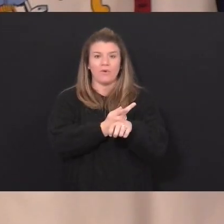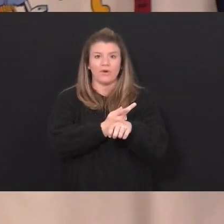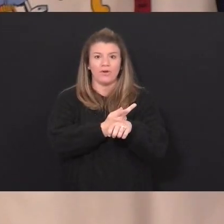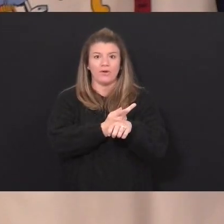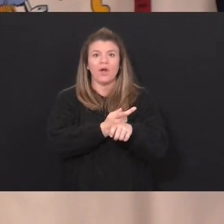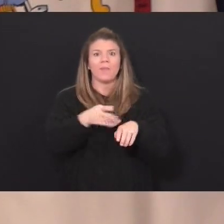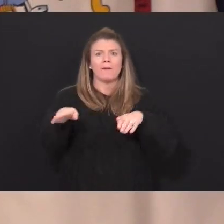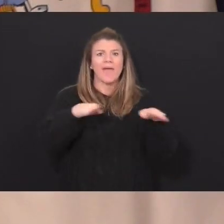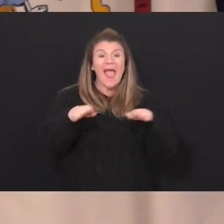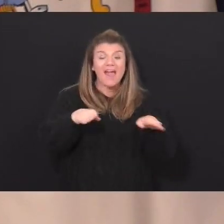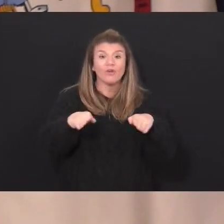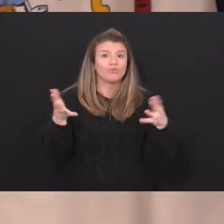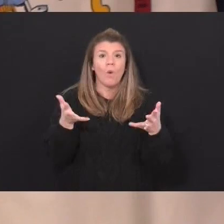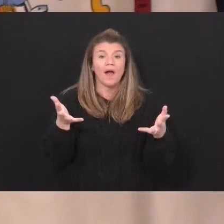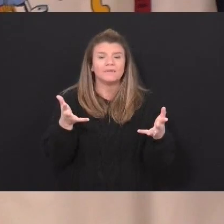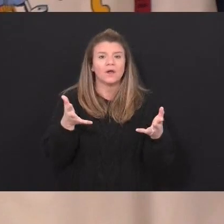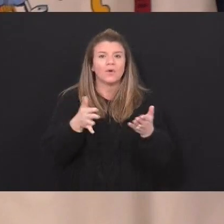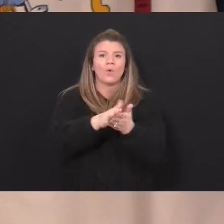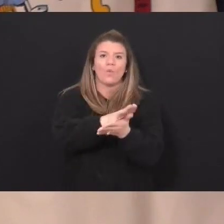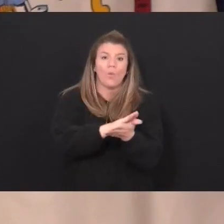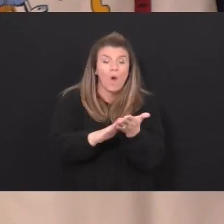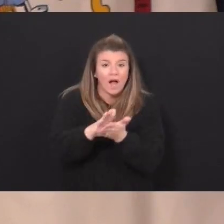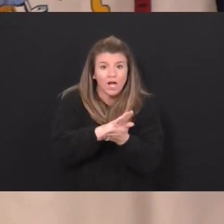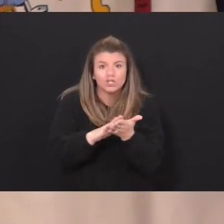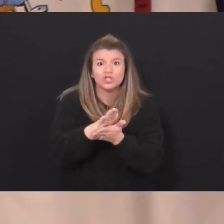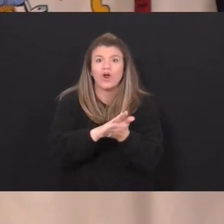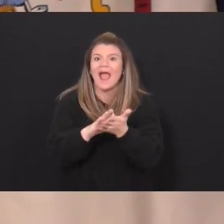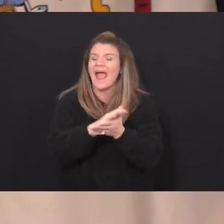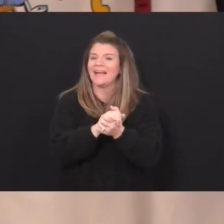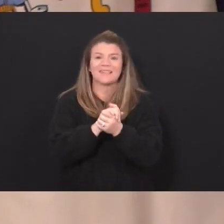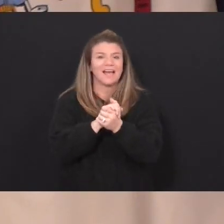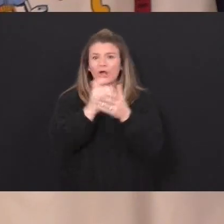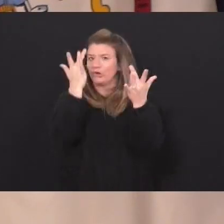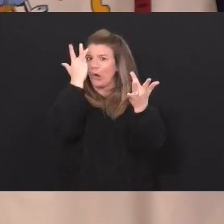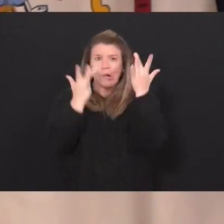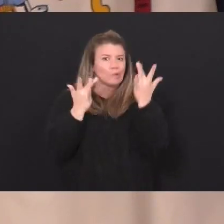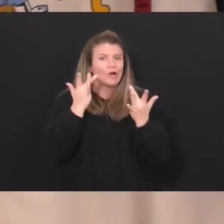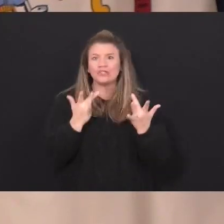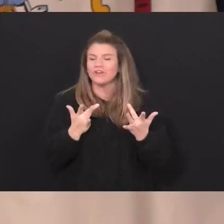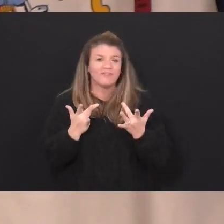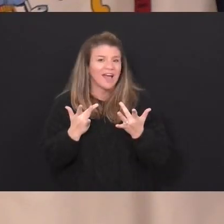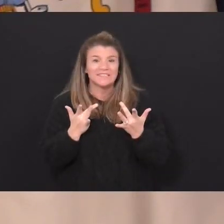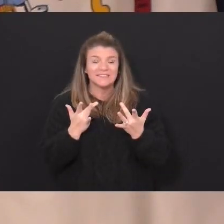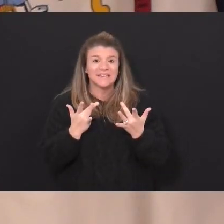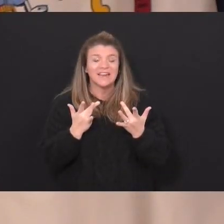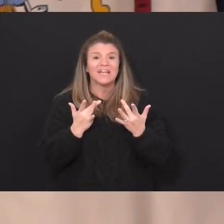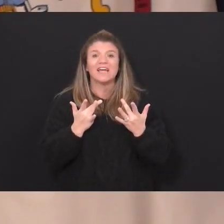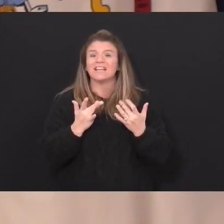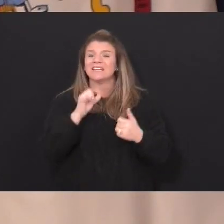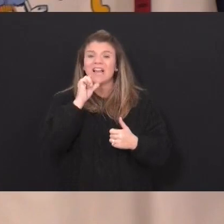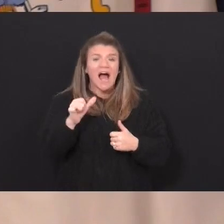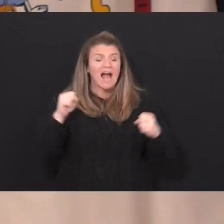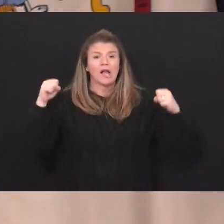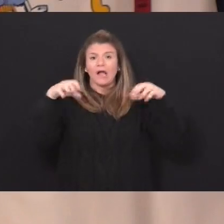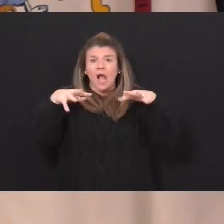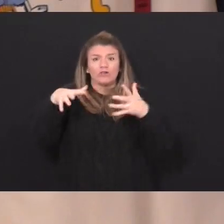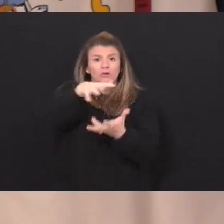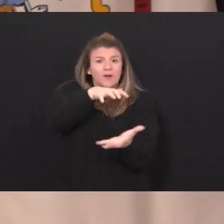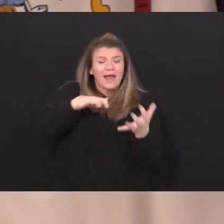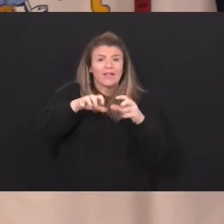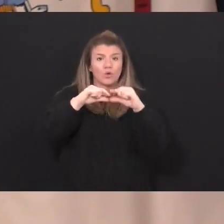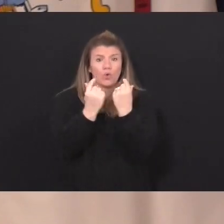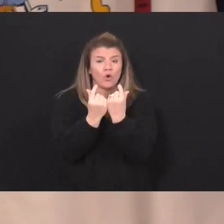behavior to wash our hands, keep our hands away from our face, to absolutely not congregate in